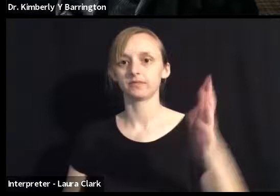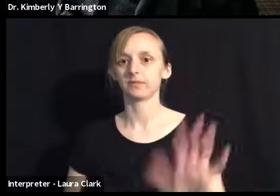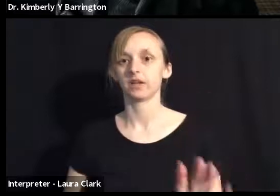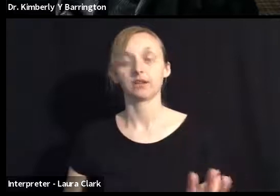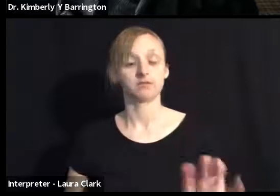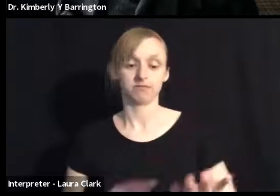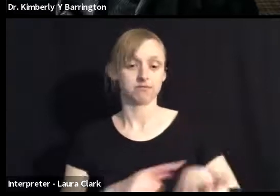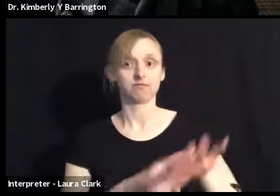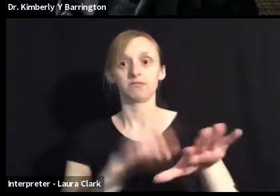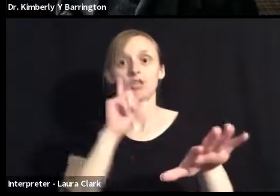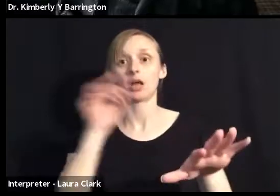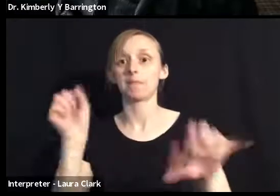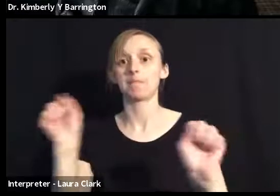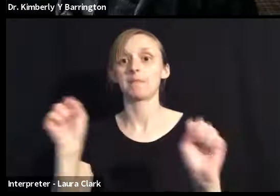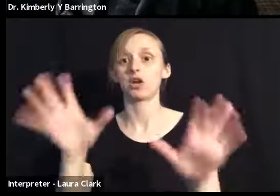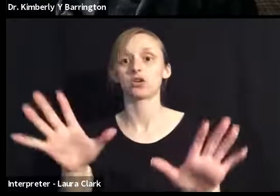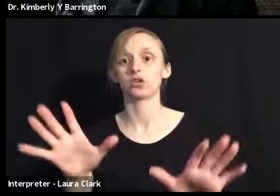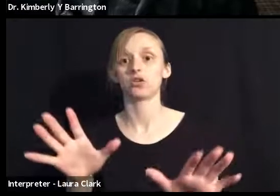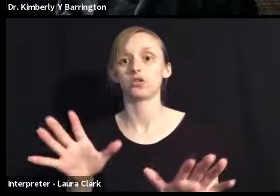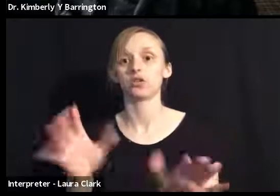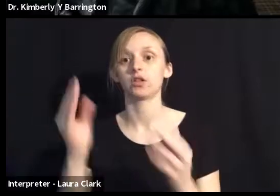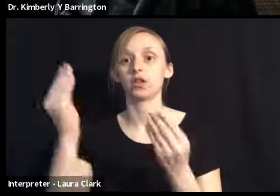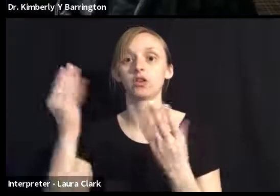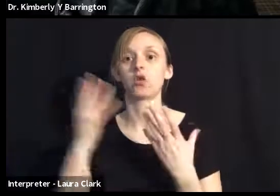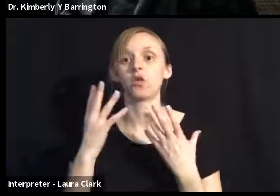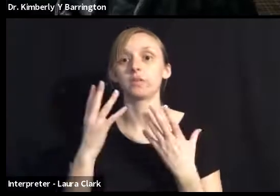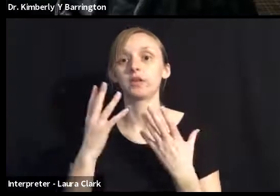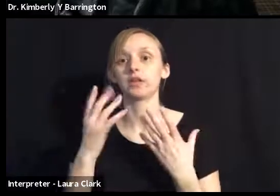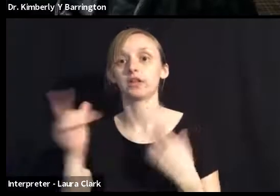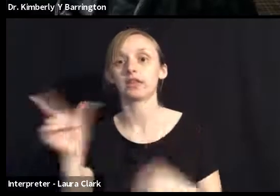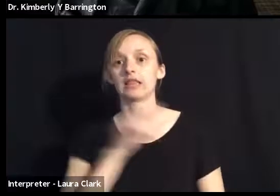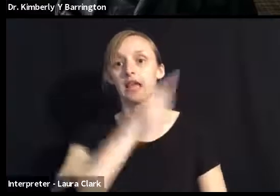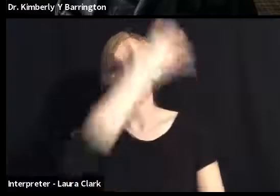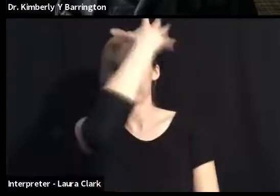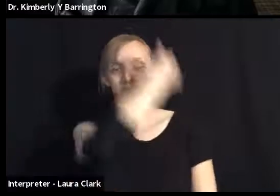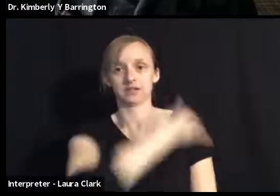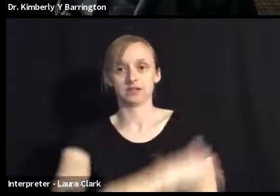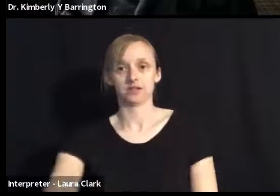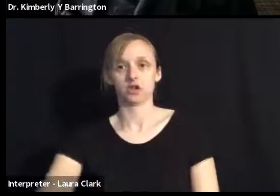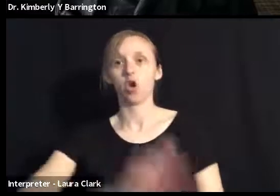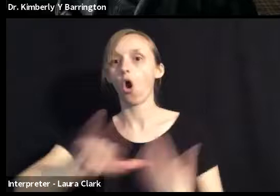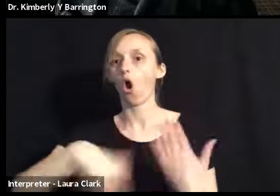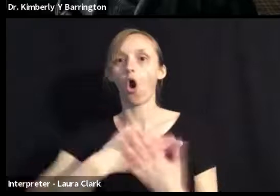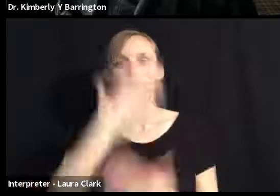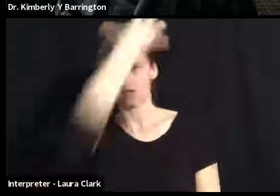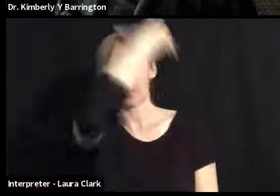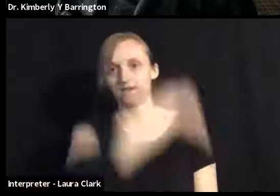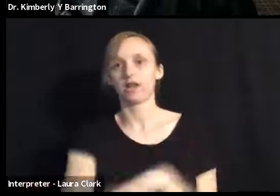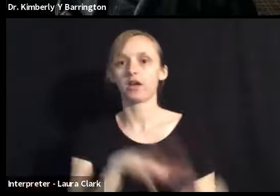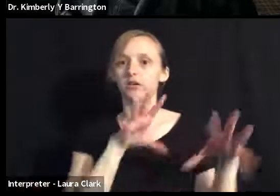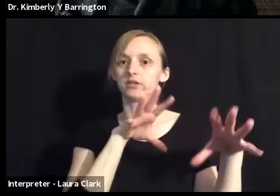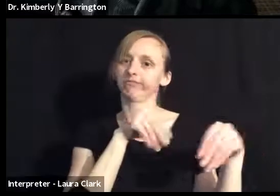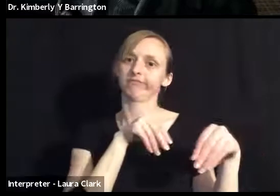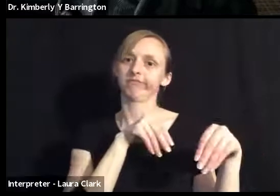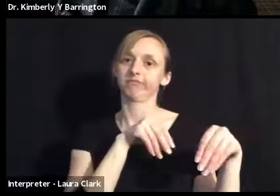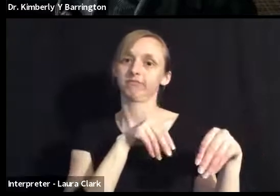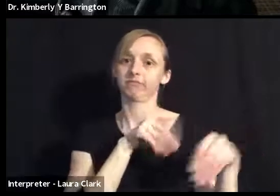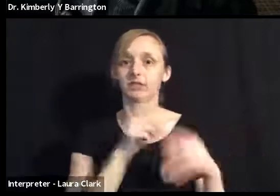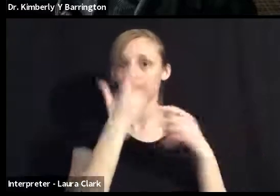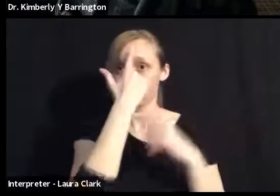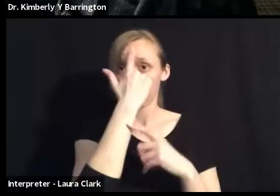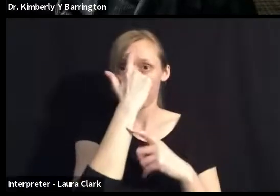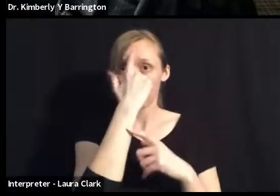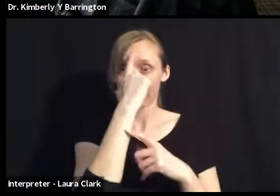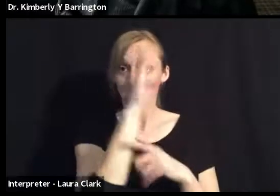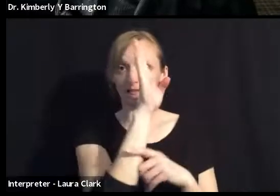miracle, because they told me majority of my left side shut down, including the left side of my brain. So I don't really, you know, I'm